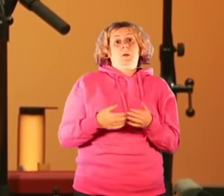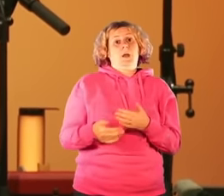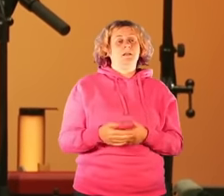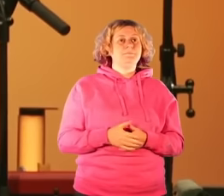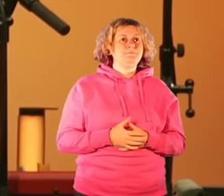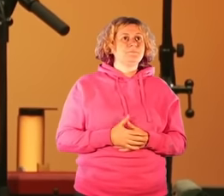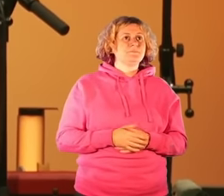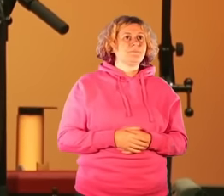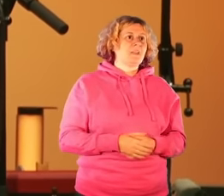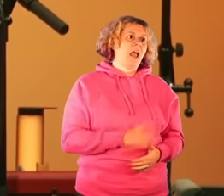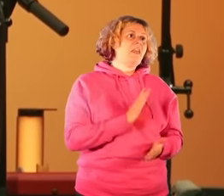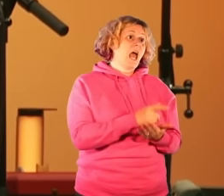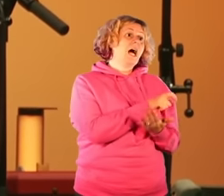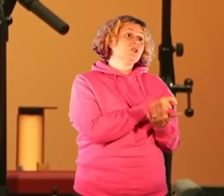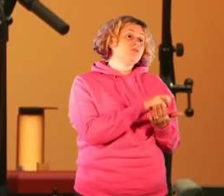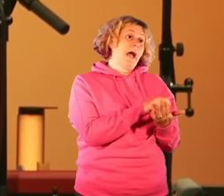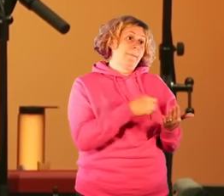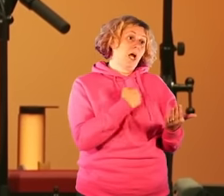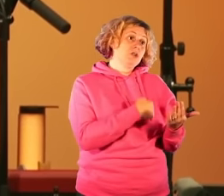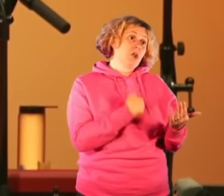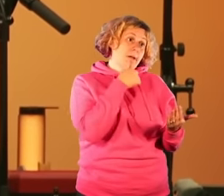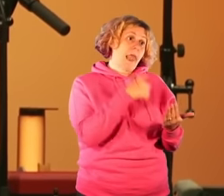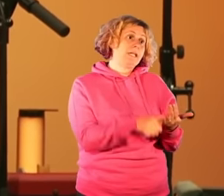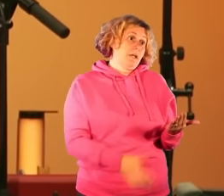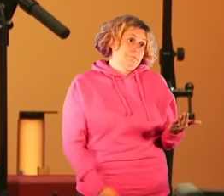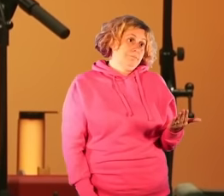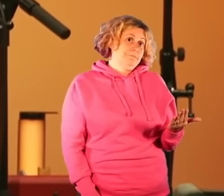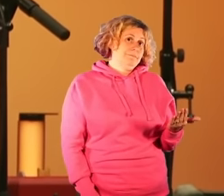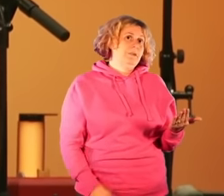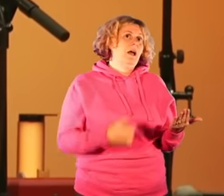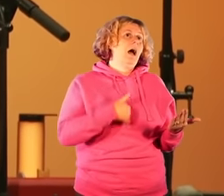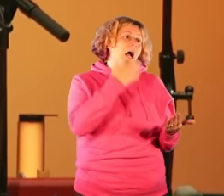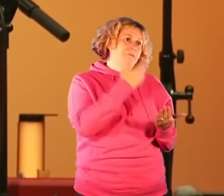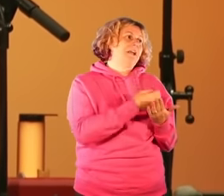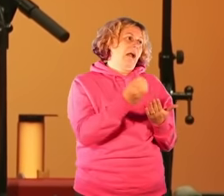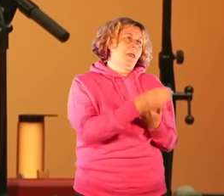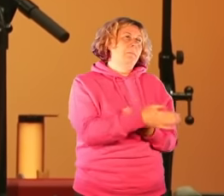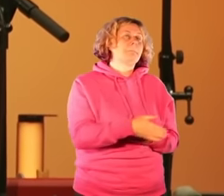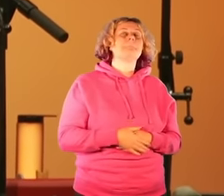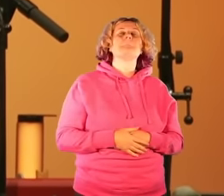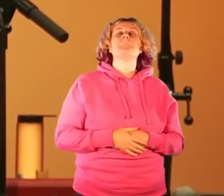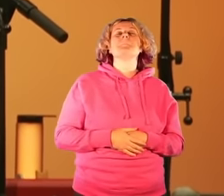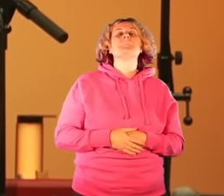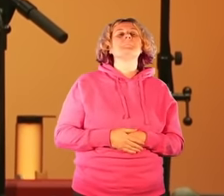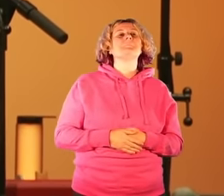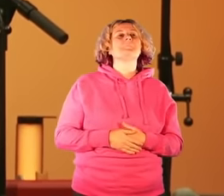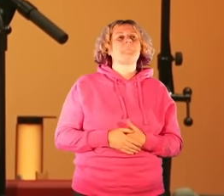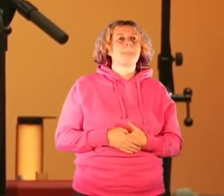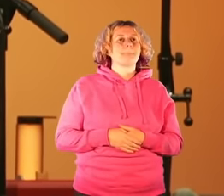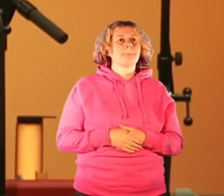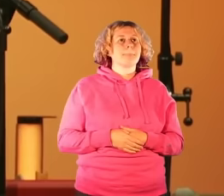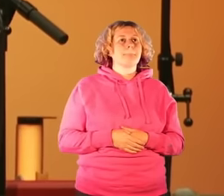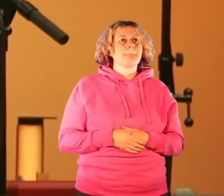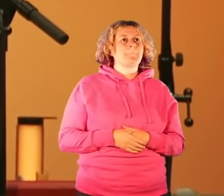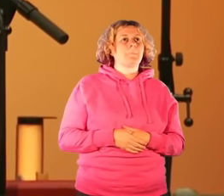me a very, very nice sorry letter. And I forgave them, so there you go. Okay, here's another one.